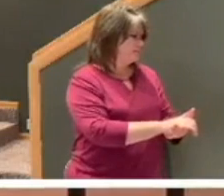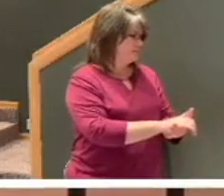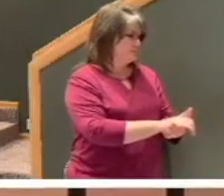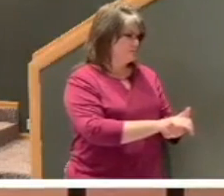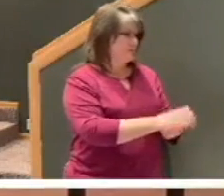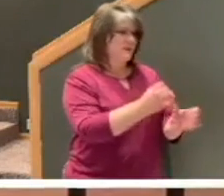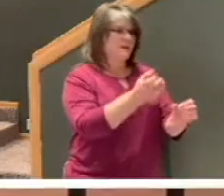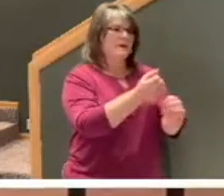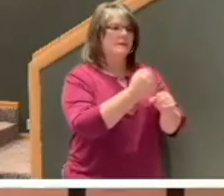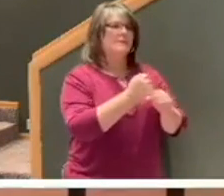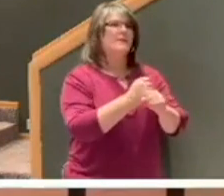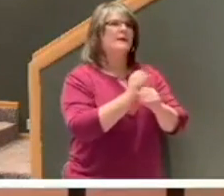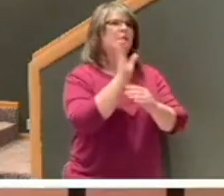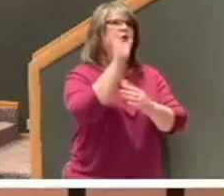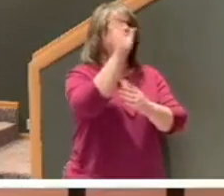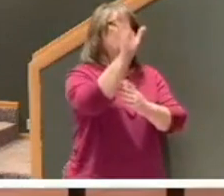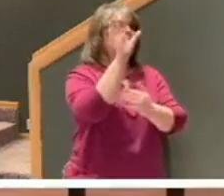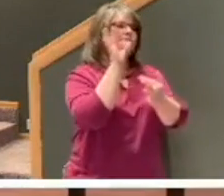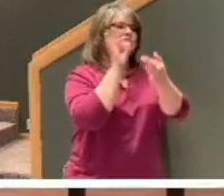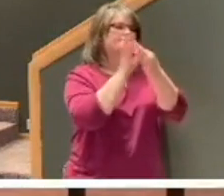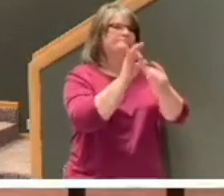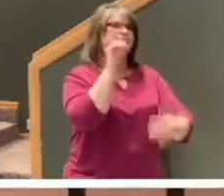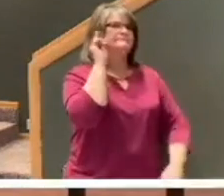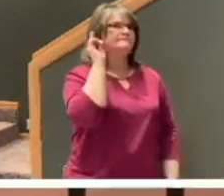Make it yours.